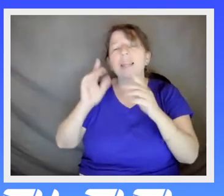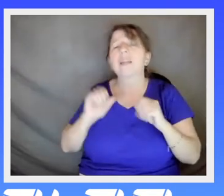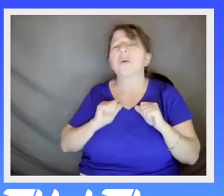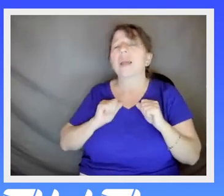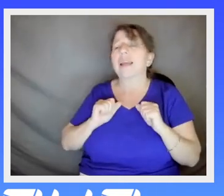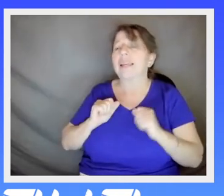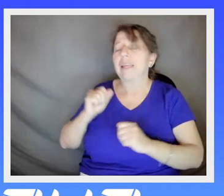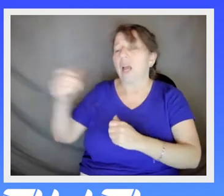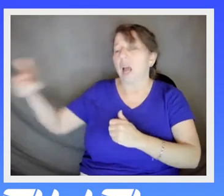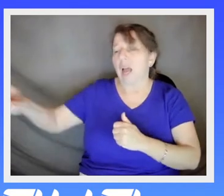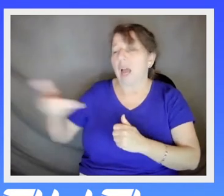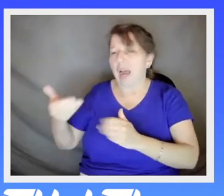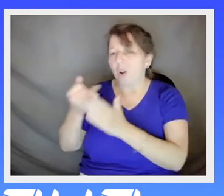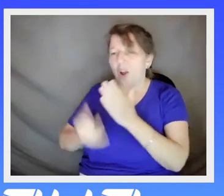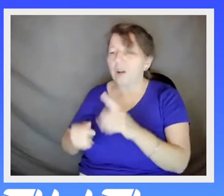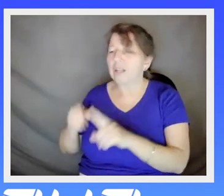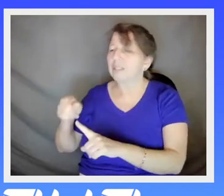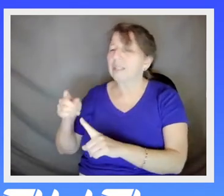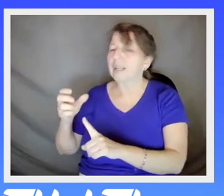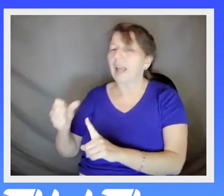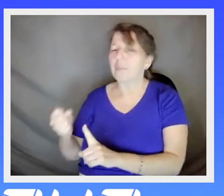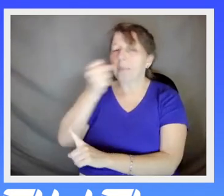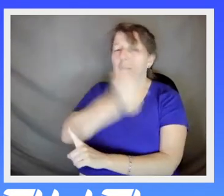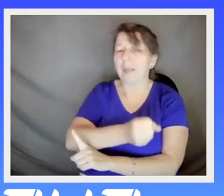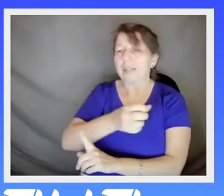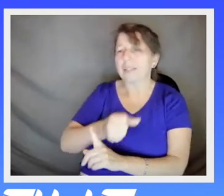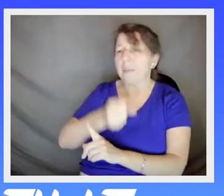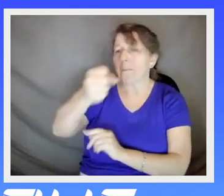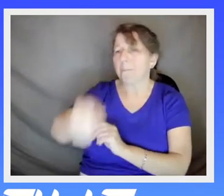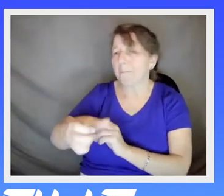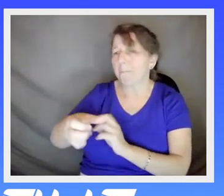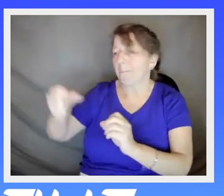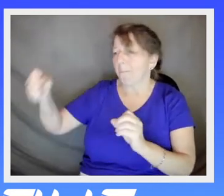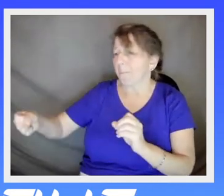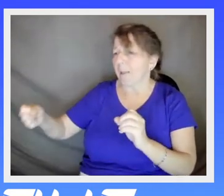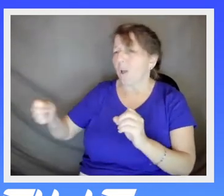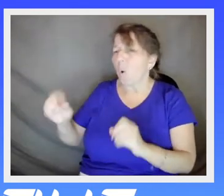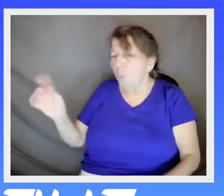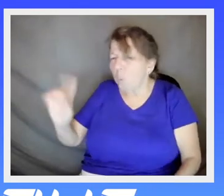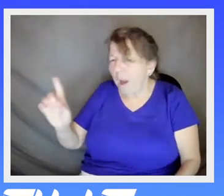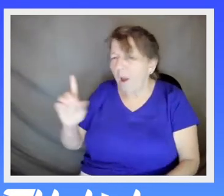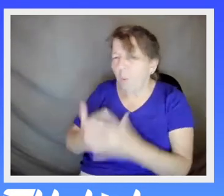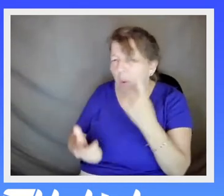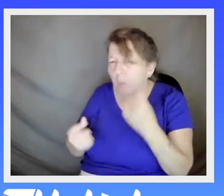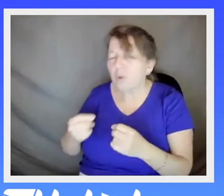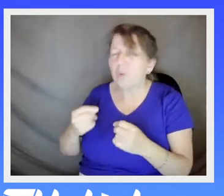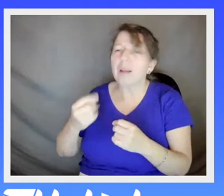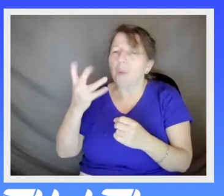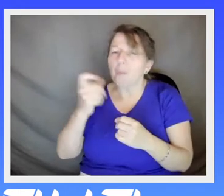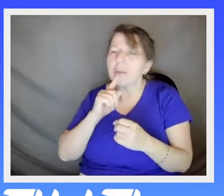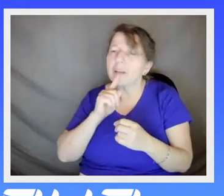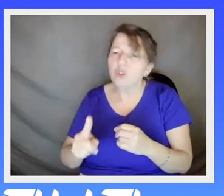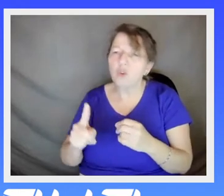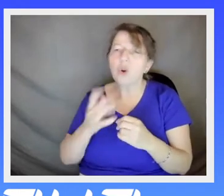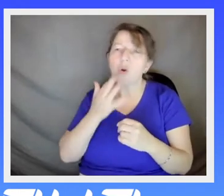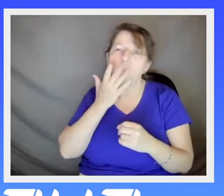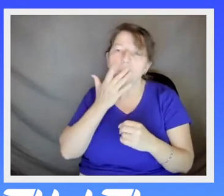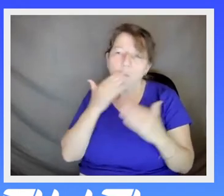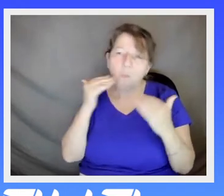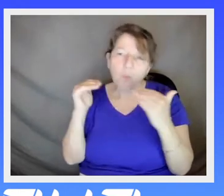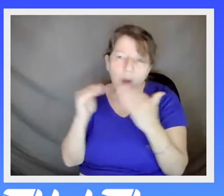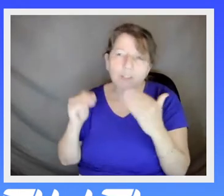backgrounds in various departments as we are planning and developing plans to respond to racial equity issues. And I'll give you an example. When I